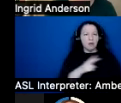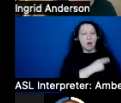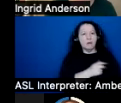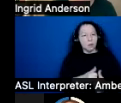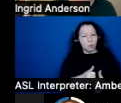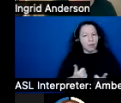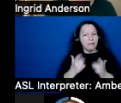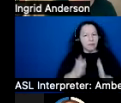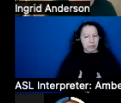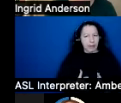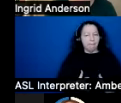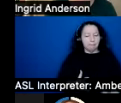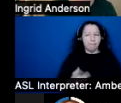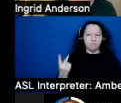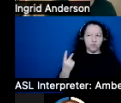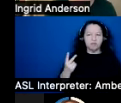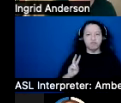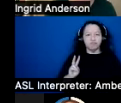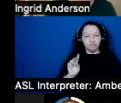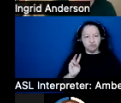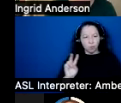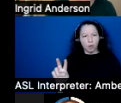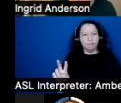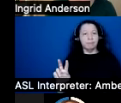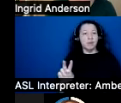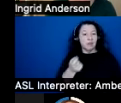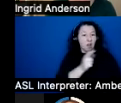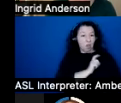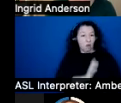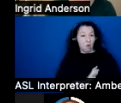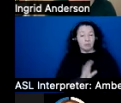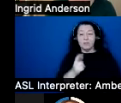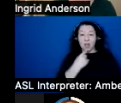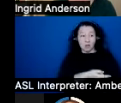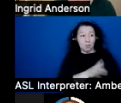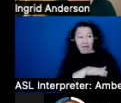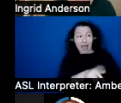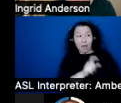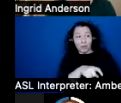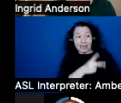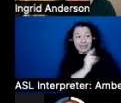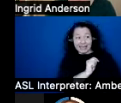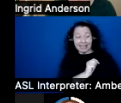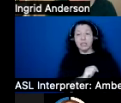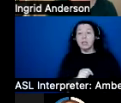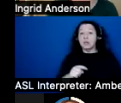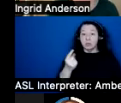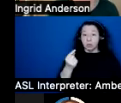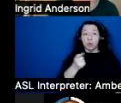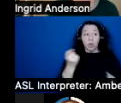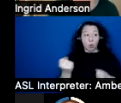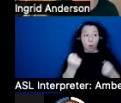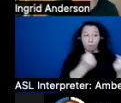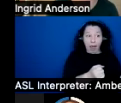victim, and law enforcement, I said, hey, we'll need the kit. So they drove back to their little town and brought me the kit